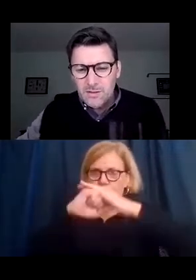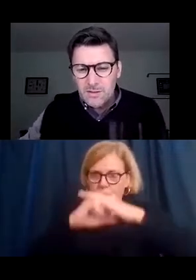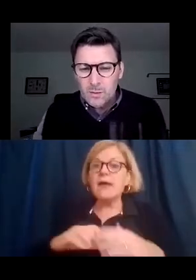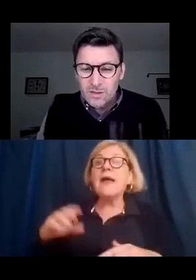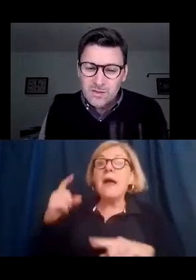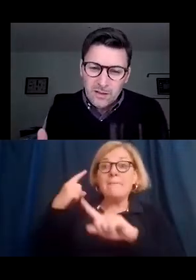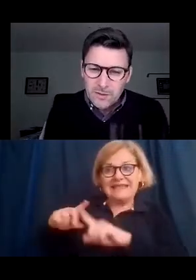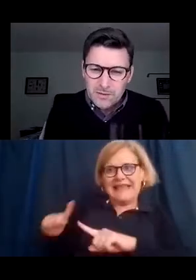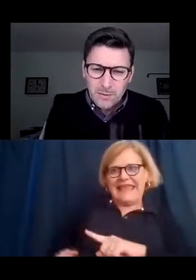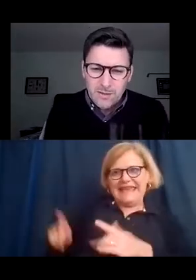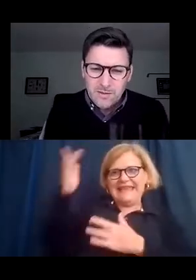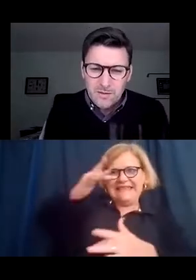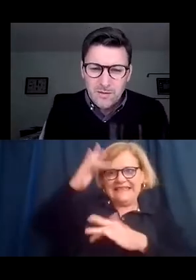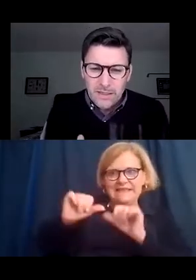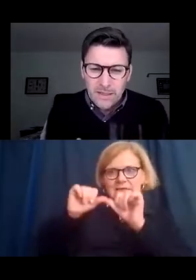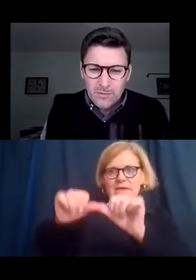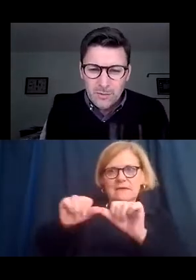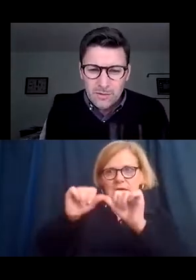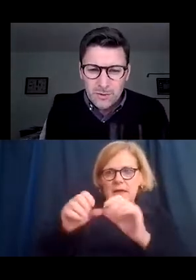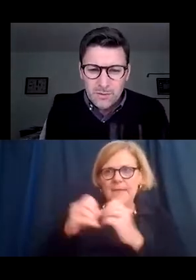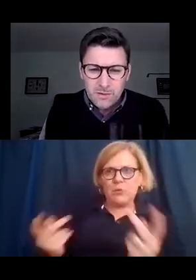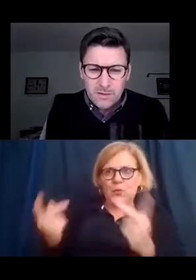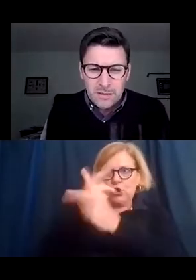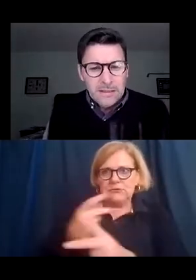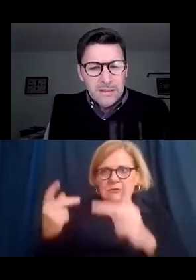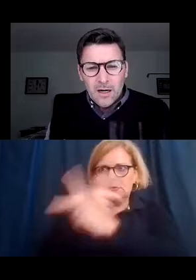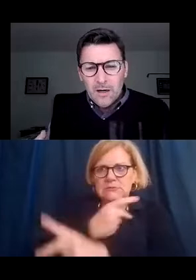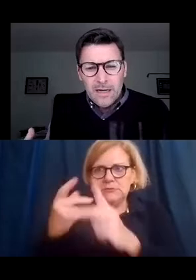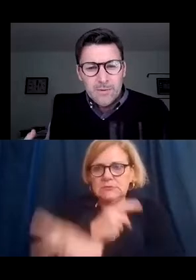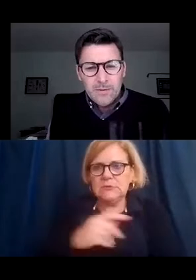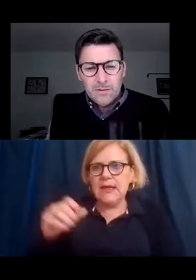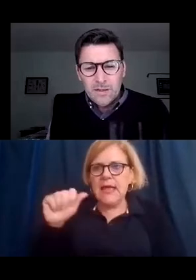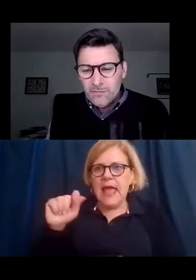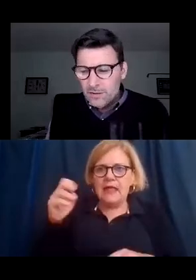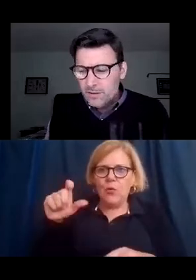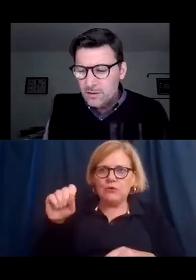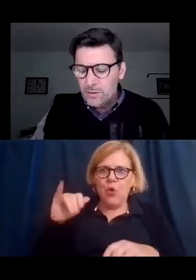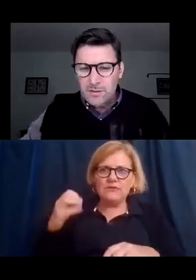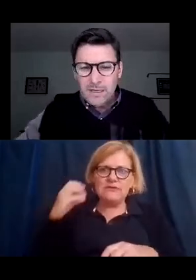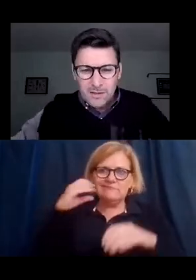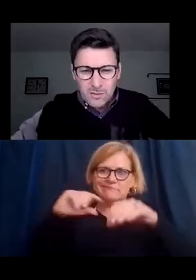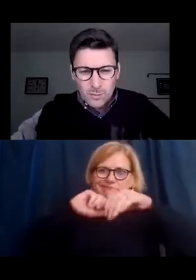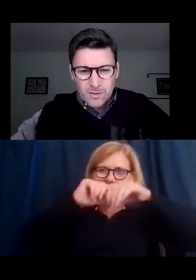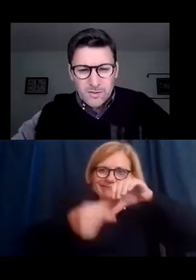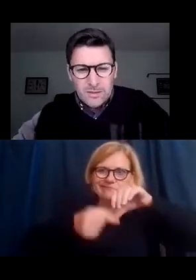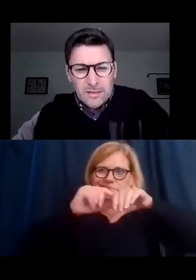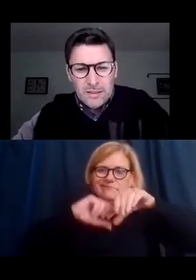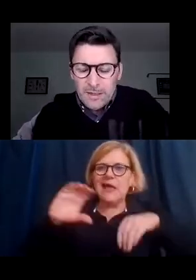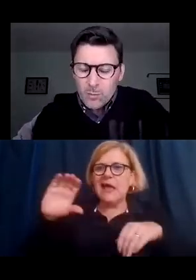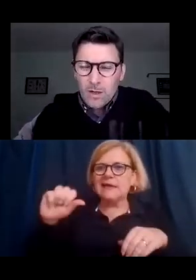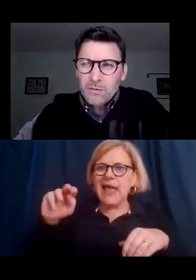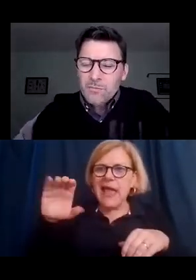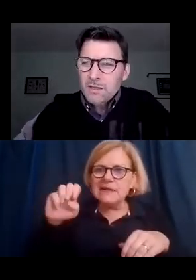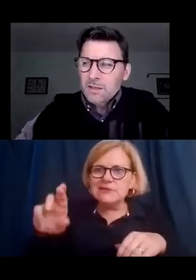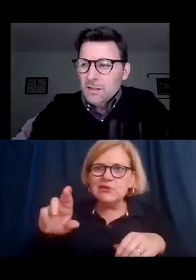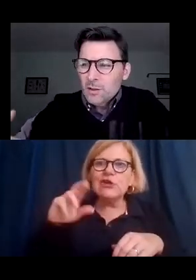kidney disease, which accelerates the process of that atherosclerosis. Our habits are definitely linked with cancer risk. And